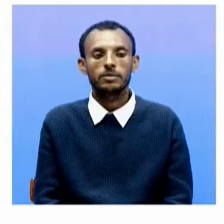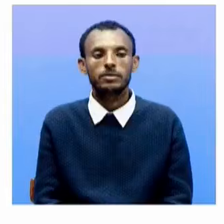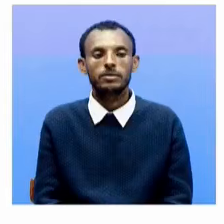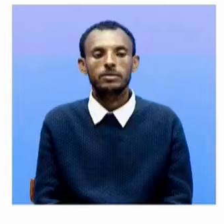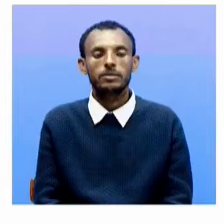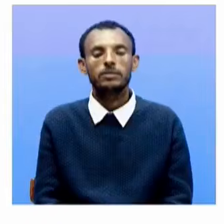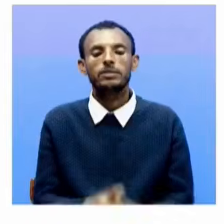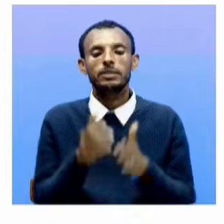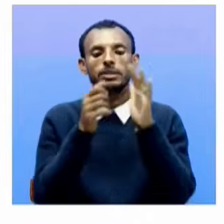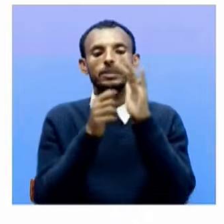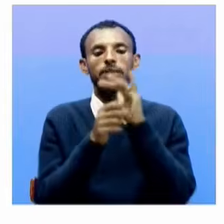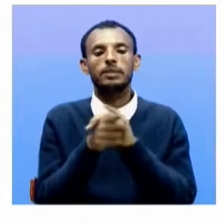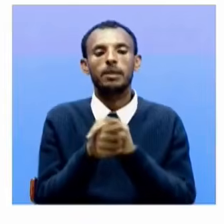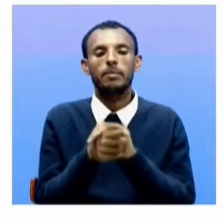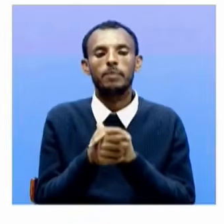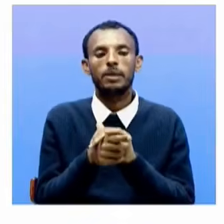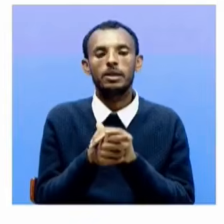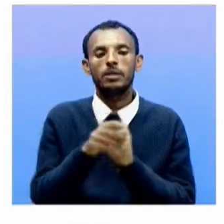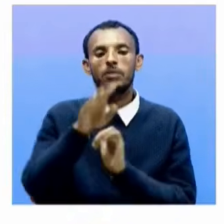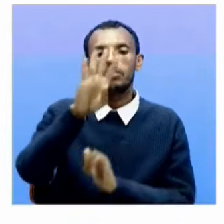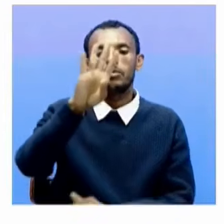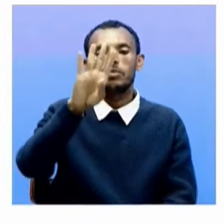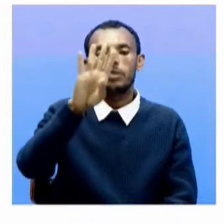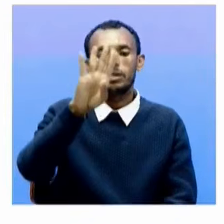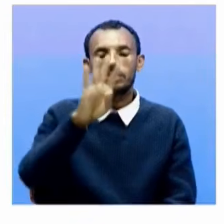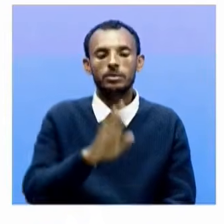So in example 4,